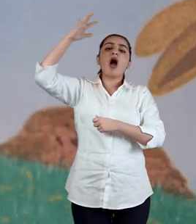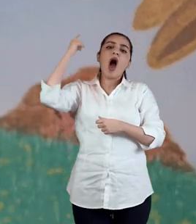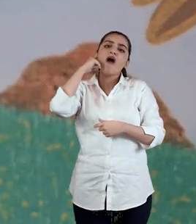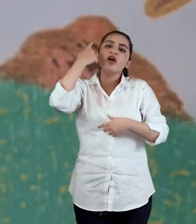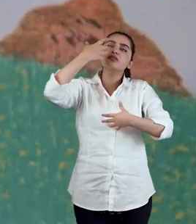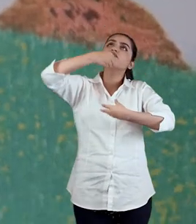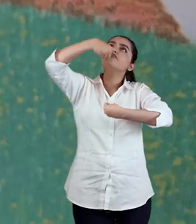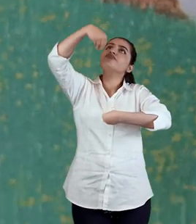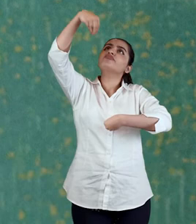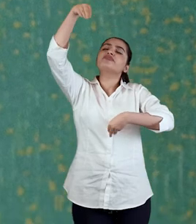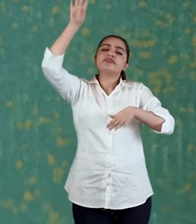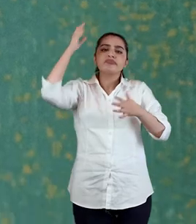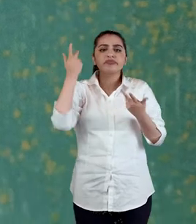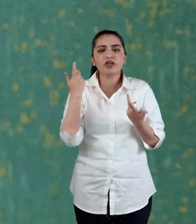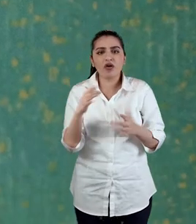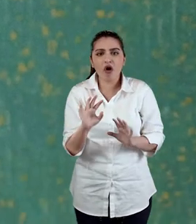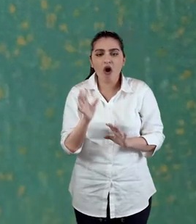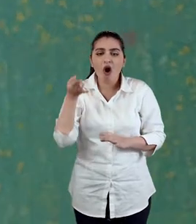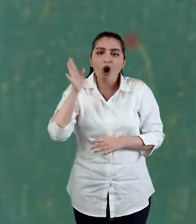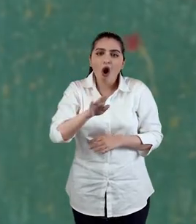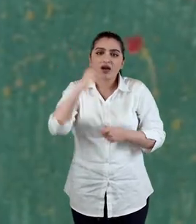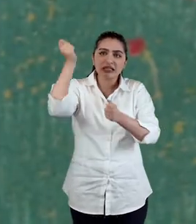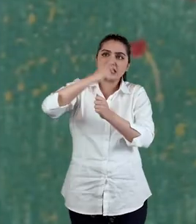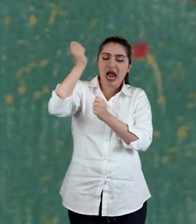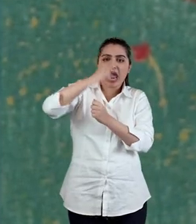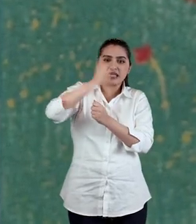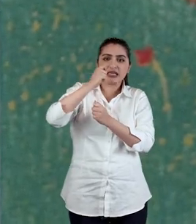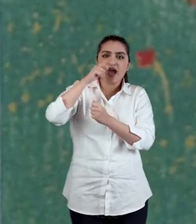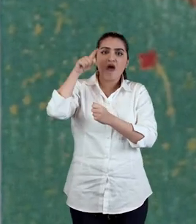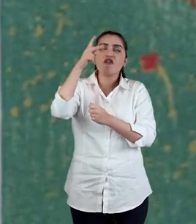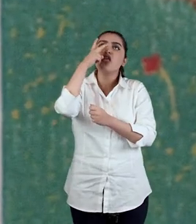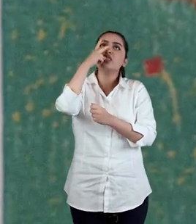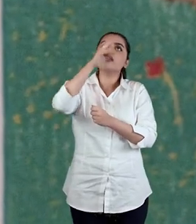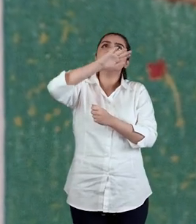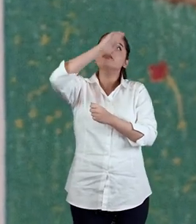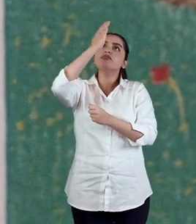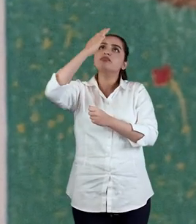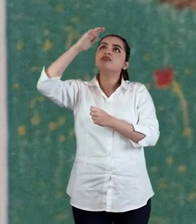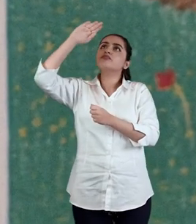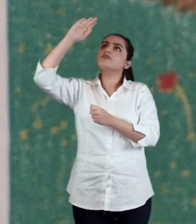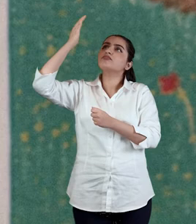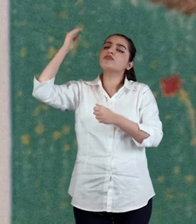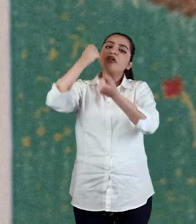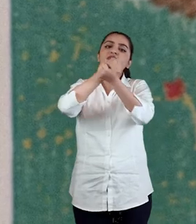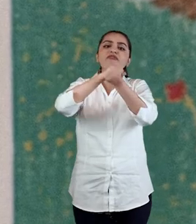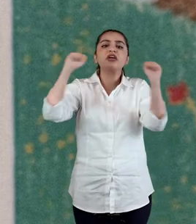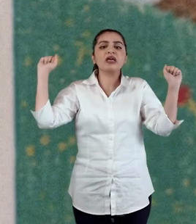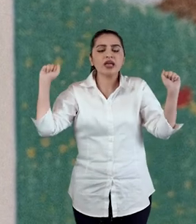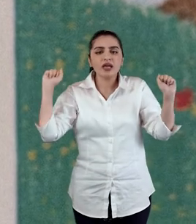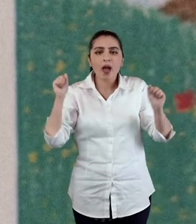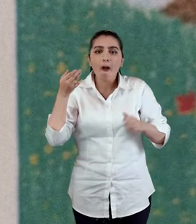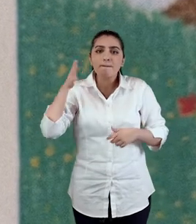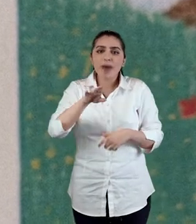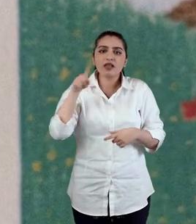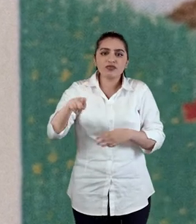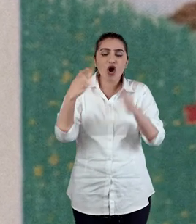tangled high up in a tree. Rabbit started to cry and scurried away, leaving Mole